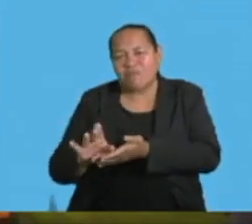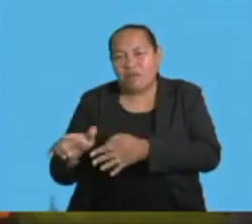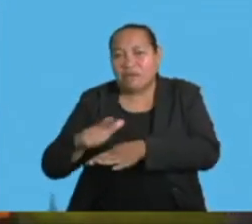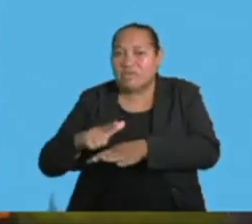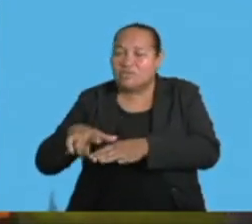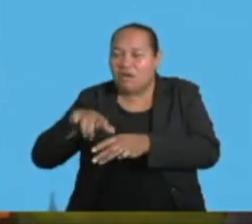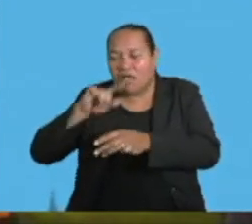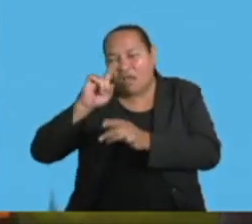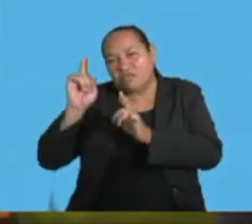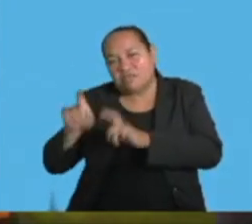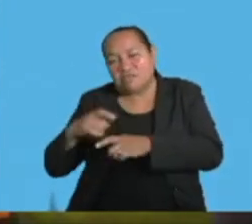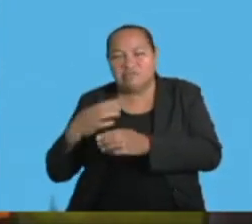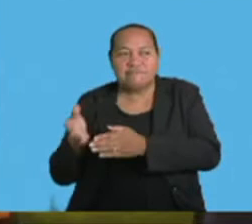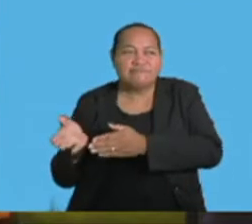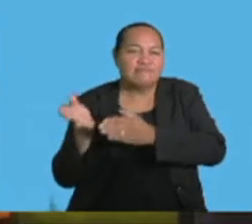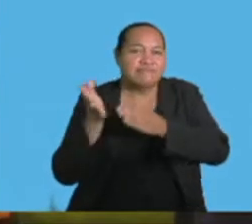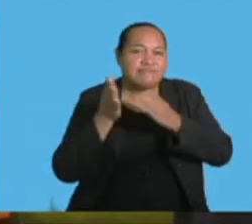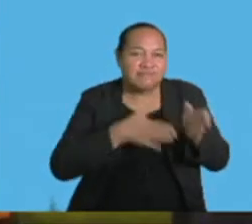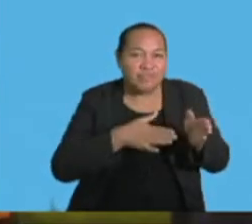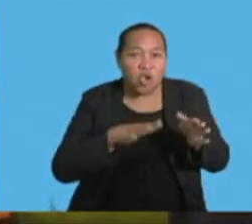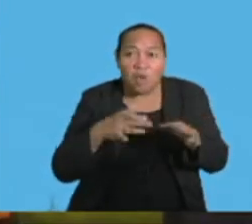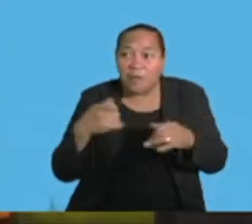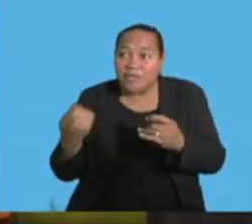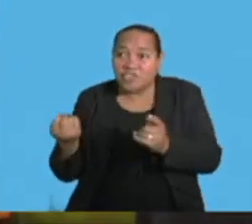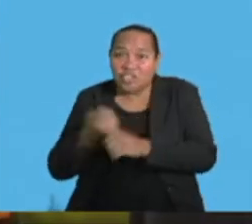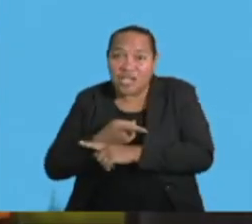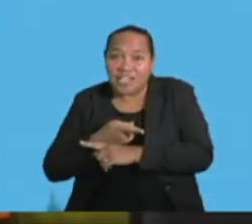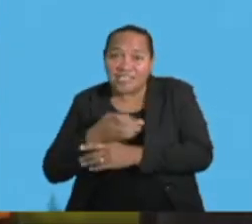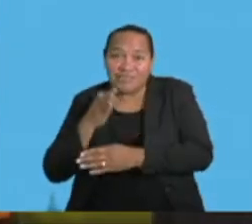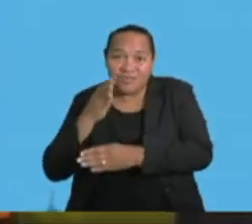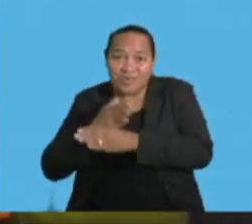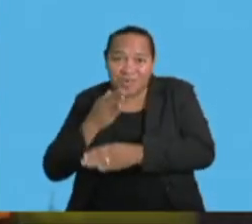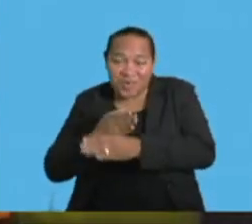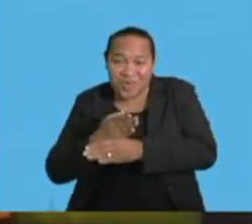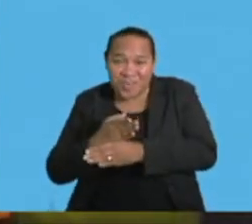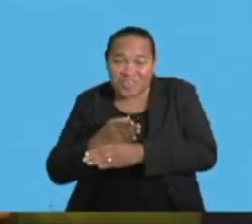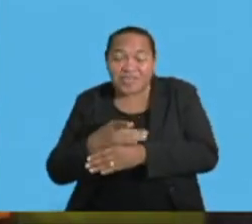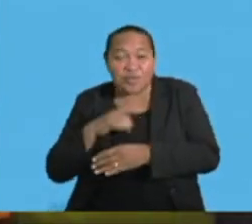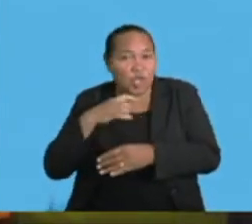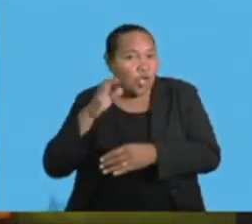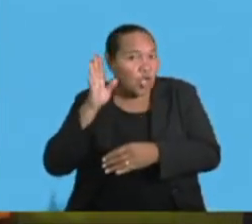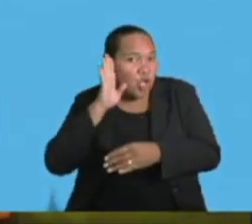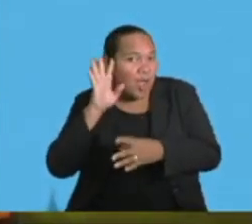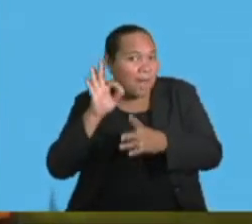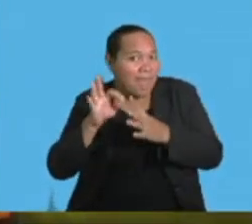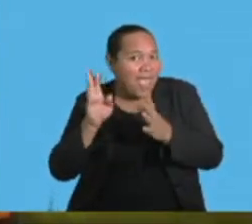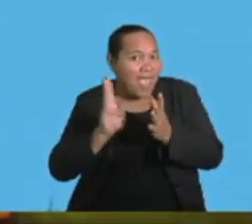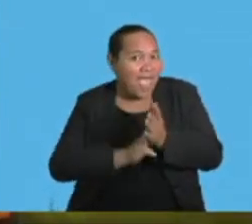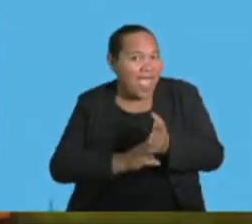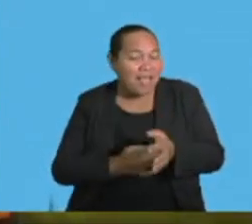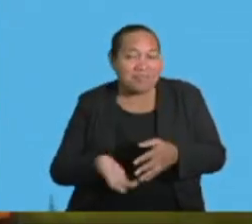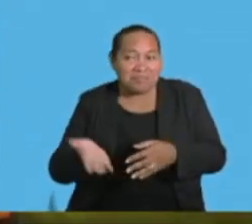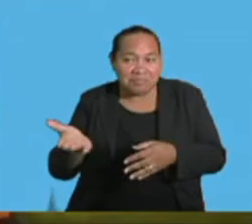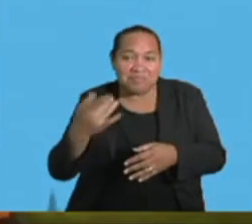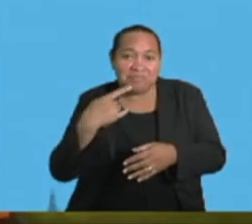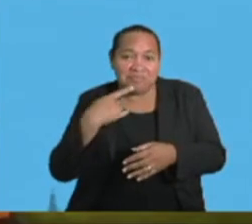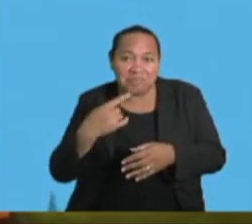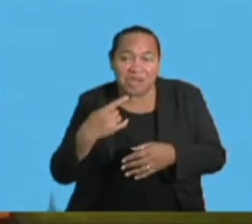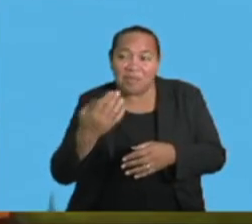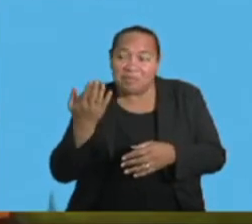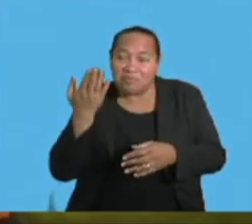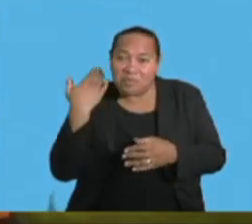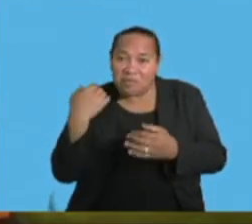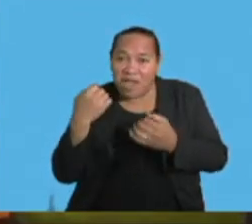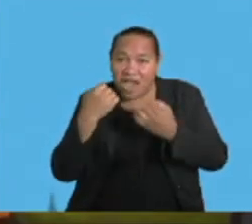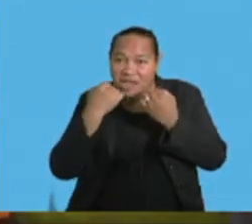on. Change in different career professions, as we heard the Honourable Prime Minister say. We have an aging, for example, sugarcane